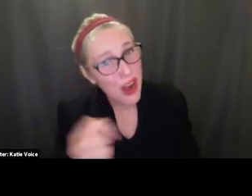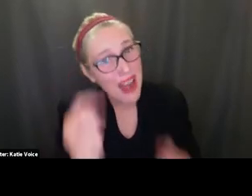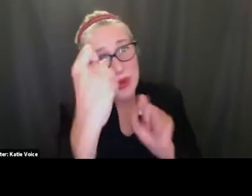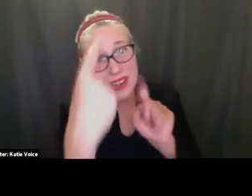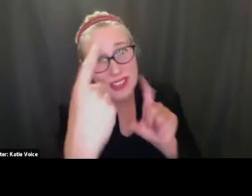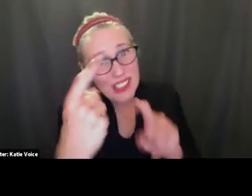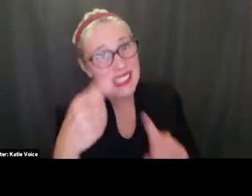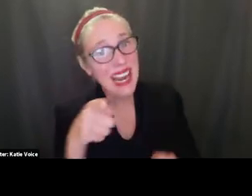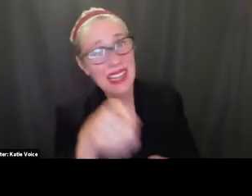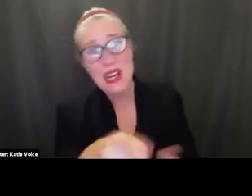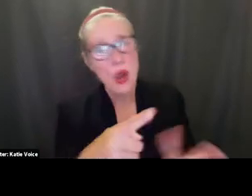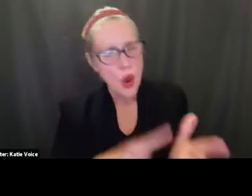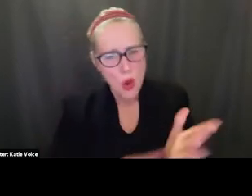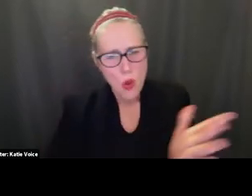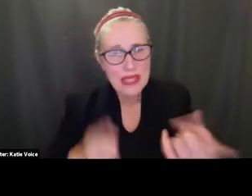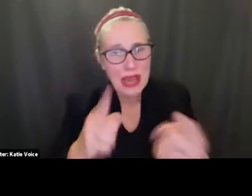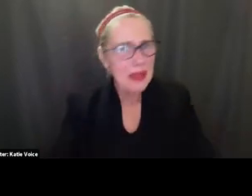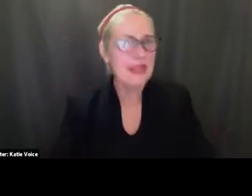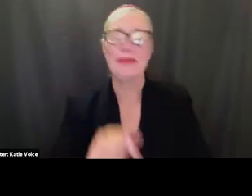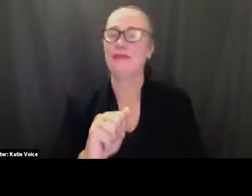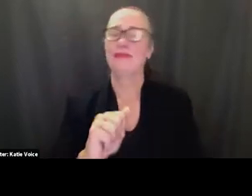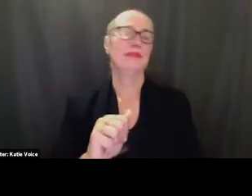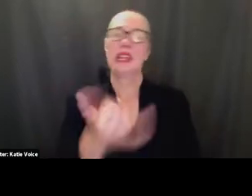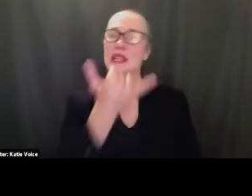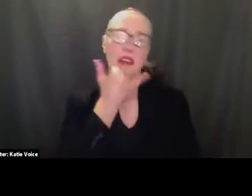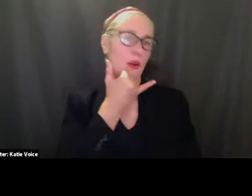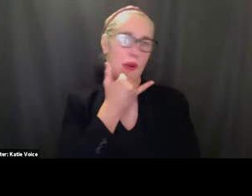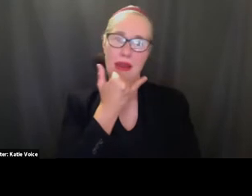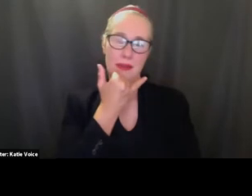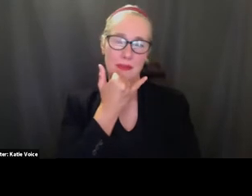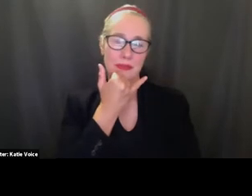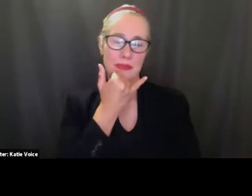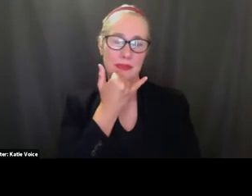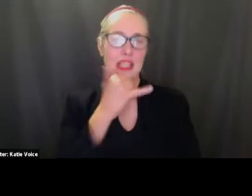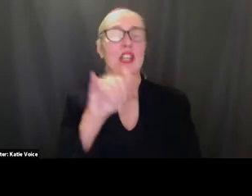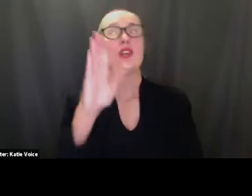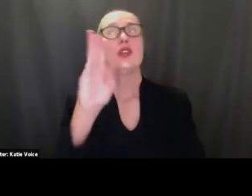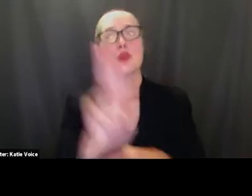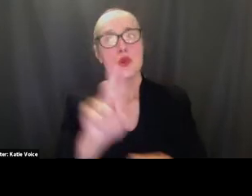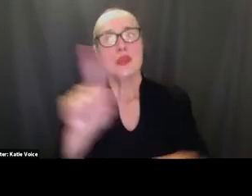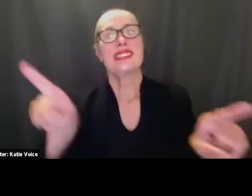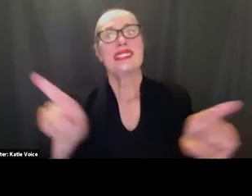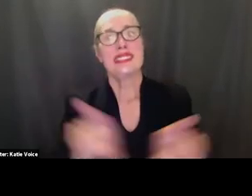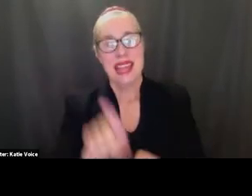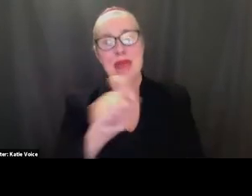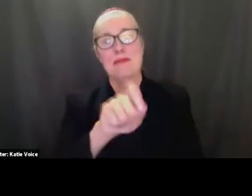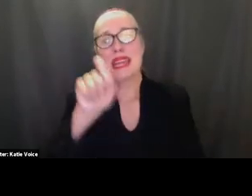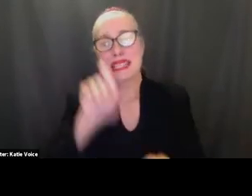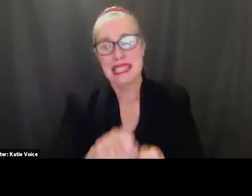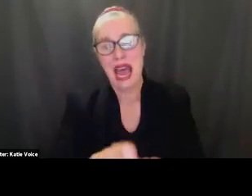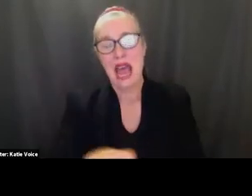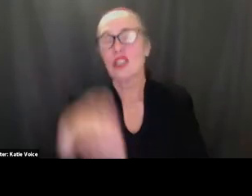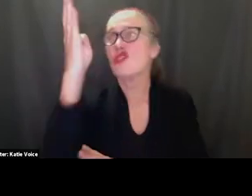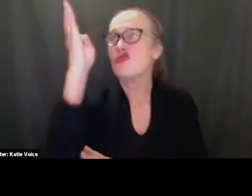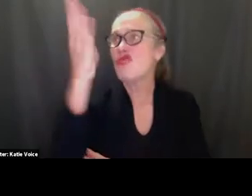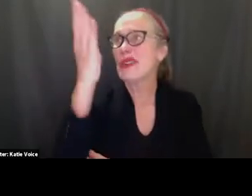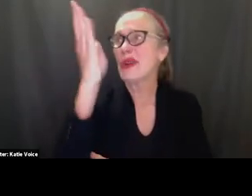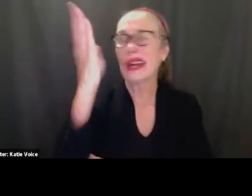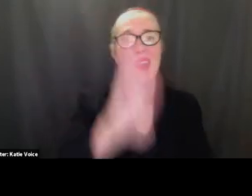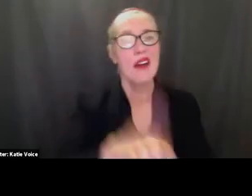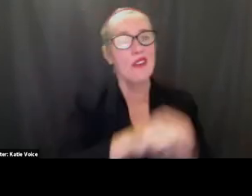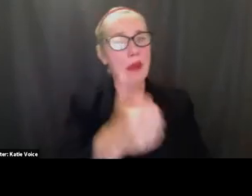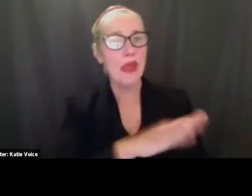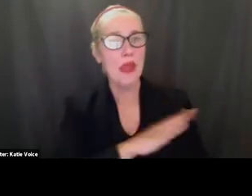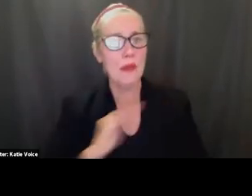right you guys need to stop using the the same exact rhetoric from all the other boards and start